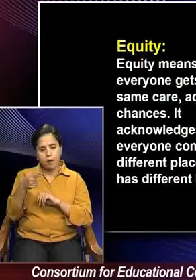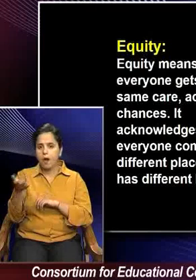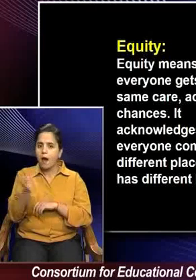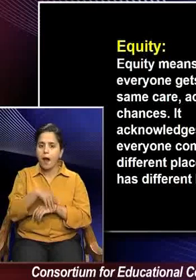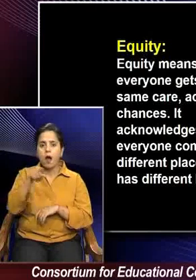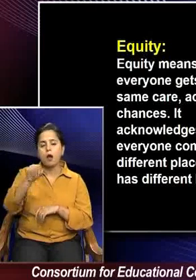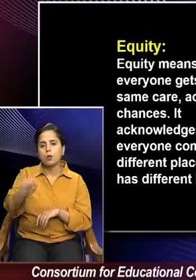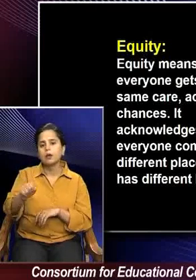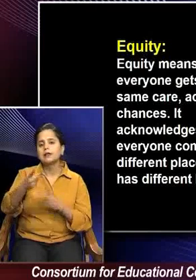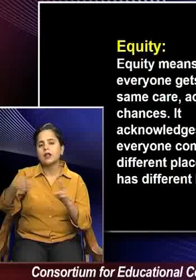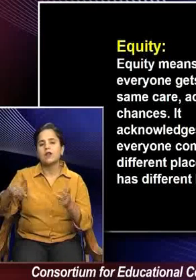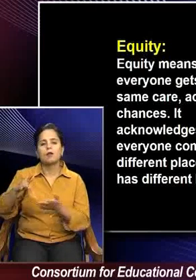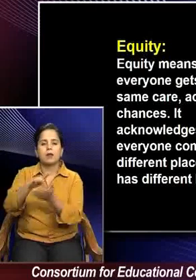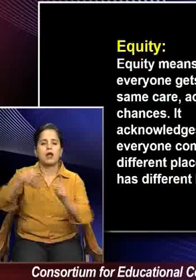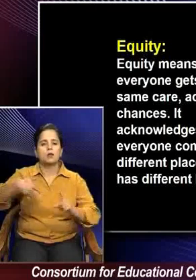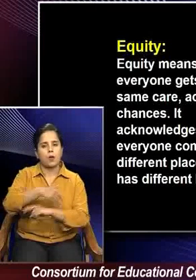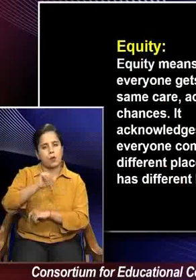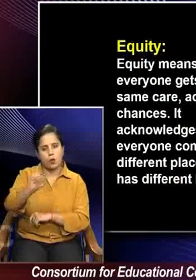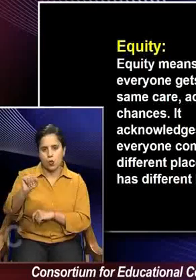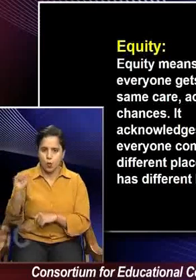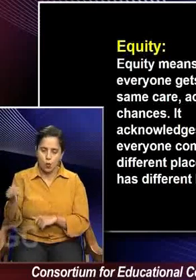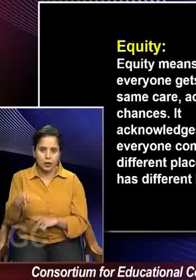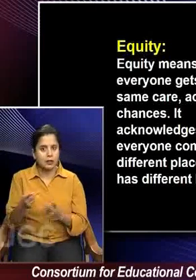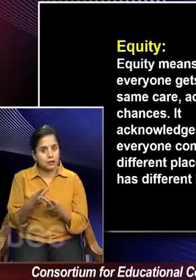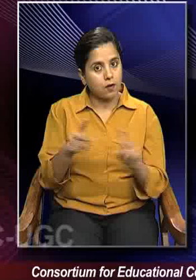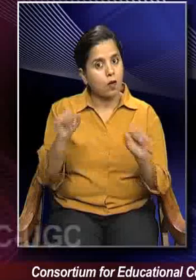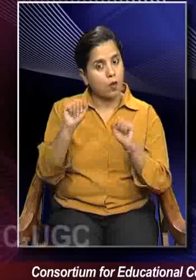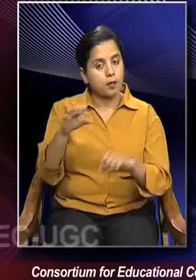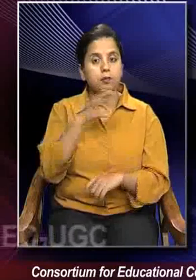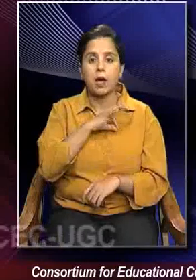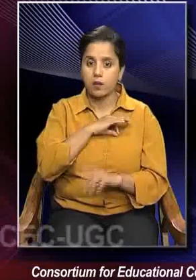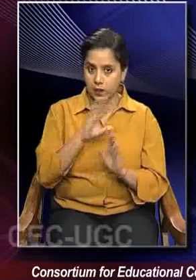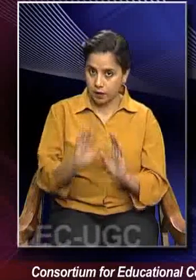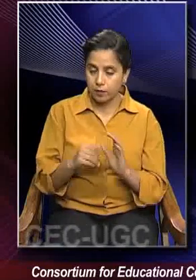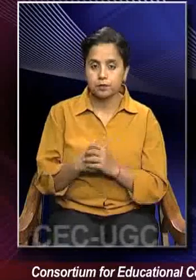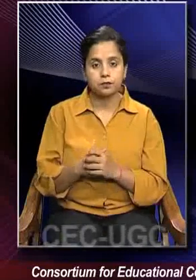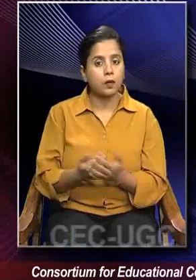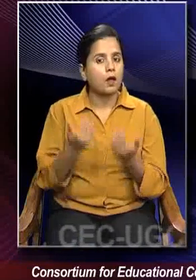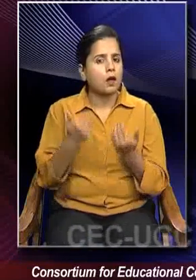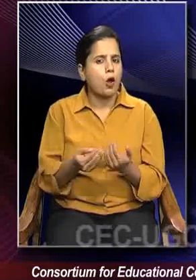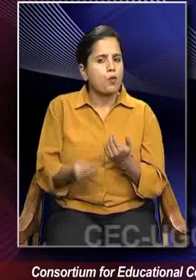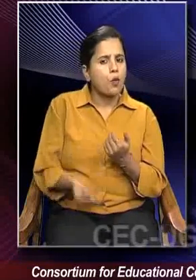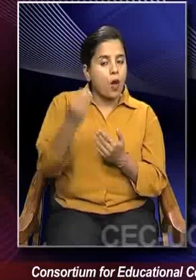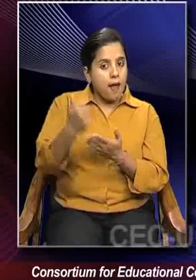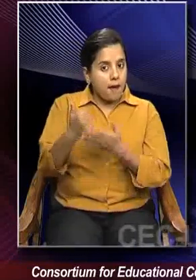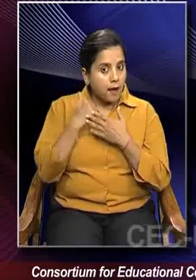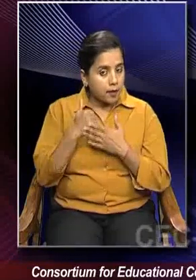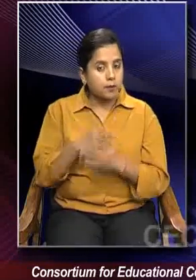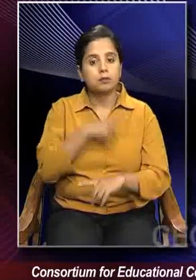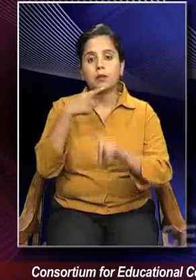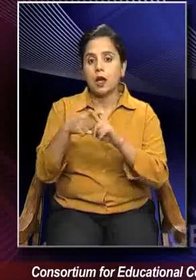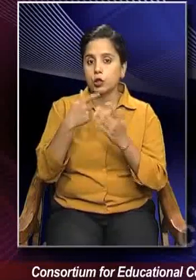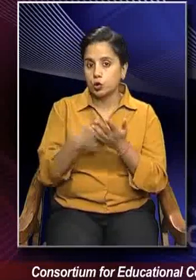the different places, has different benefits. Now, with more help and